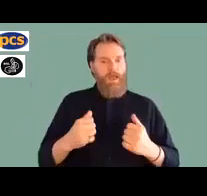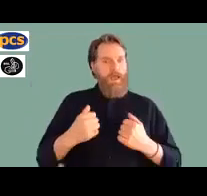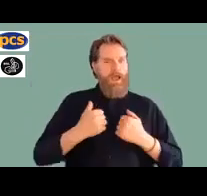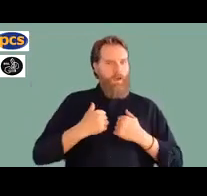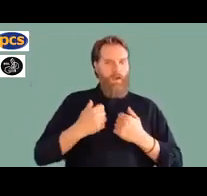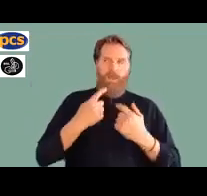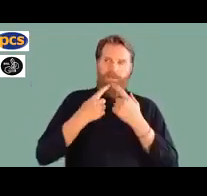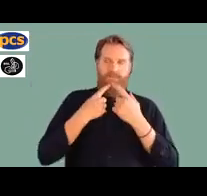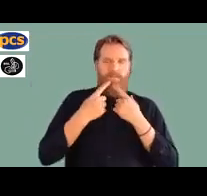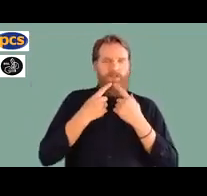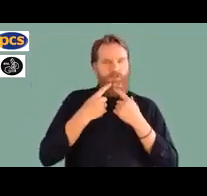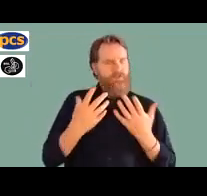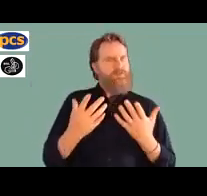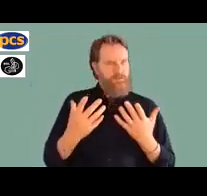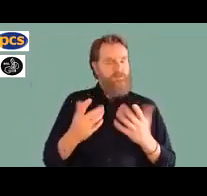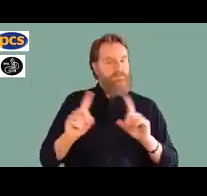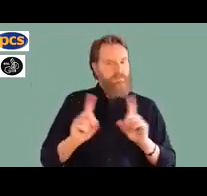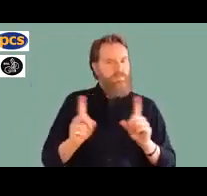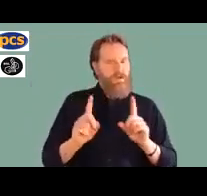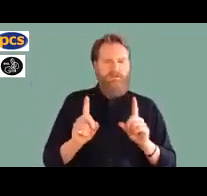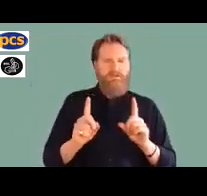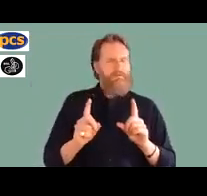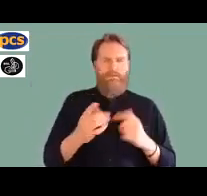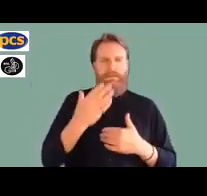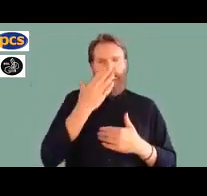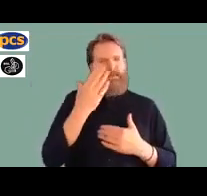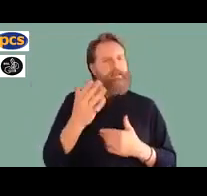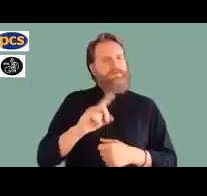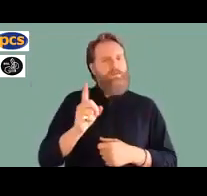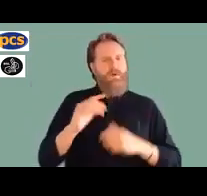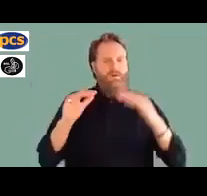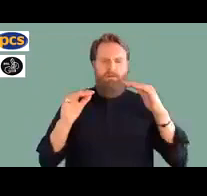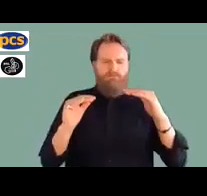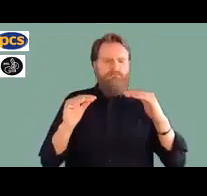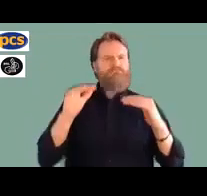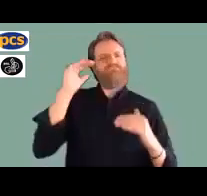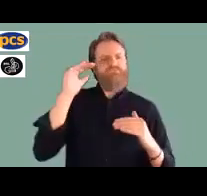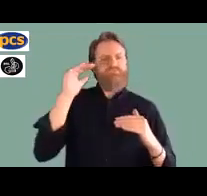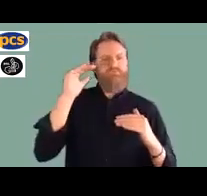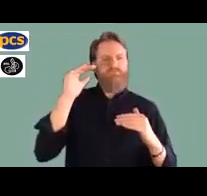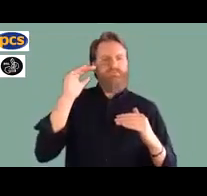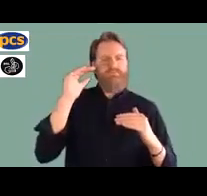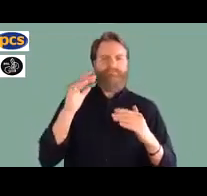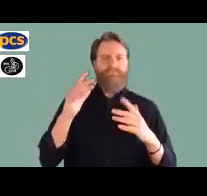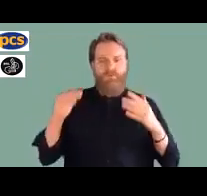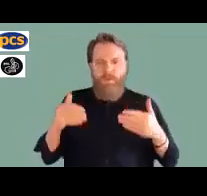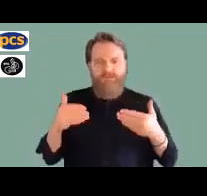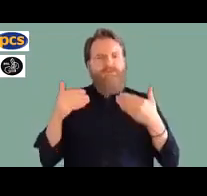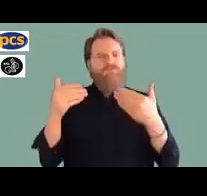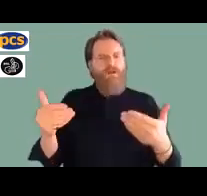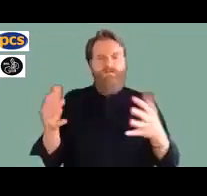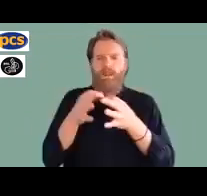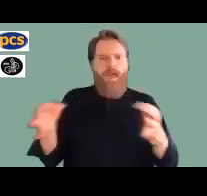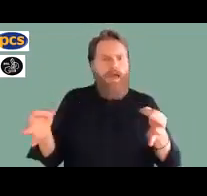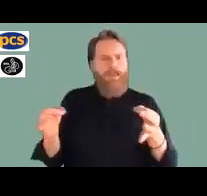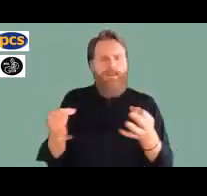information is that quite clearly there's been a disproportionate amount of our members who have died who were doing frontline facilities management